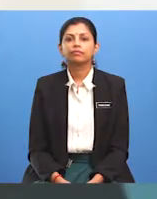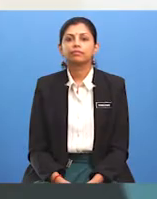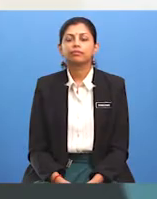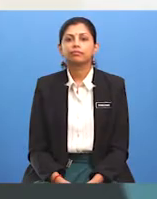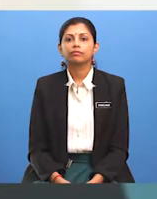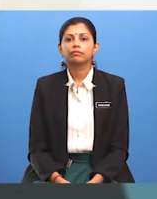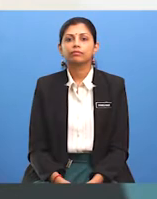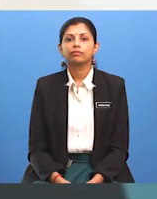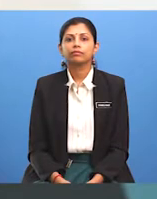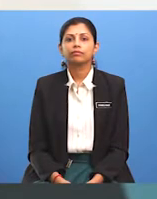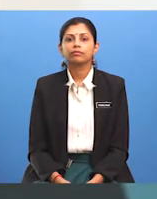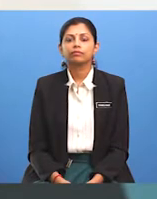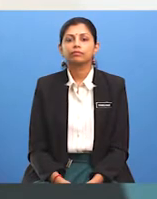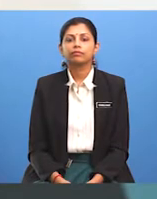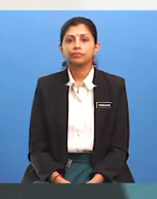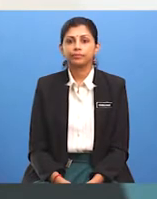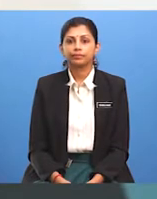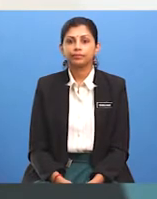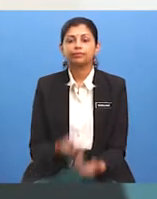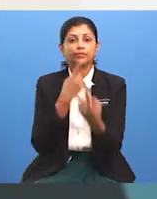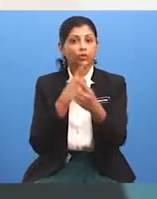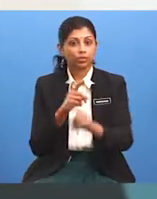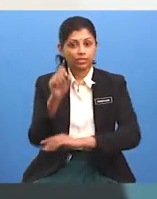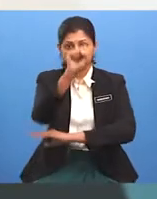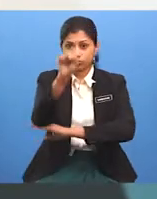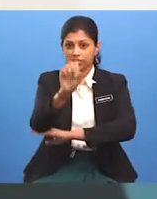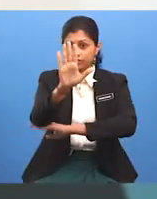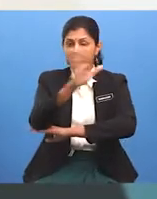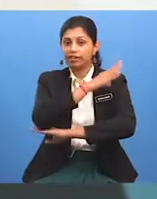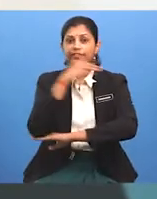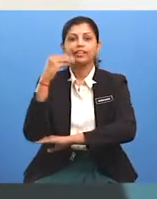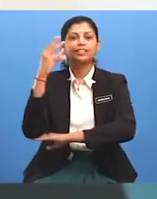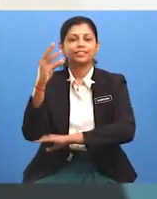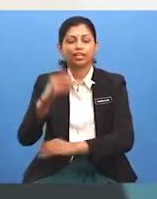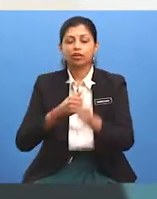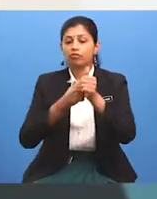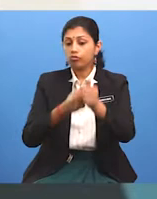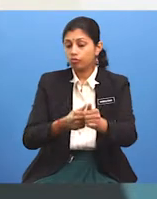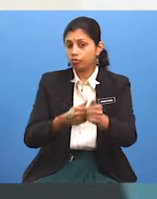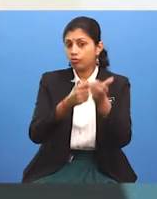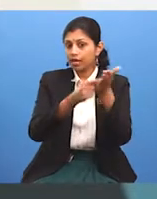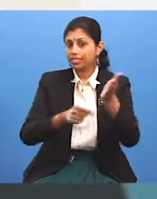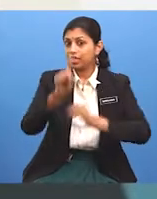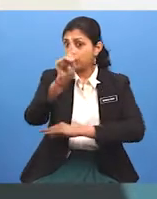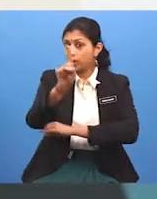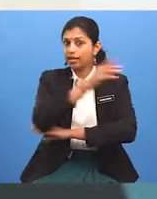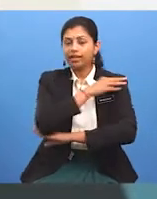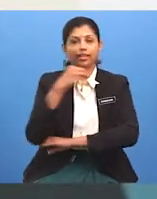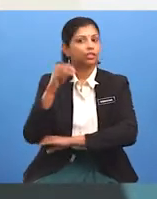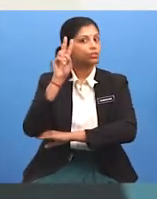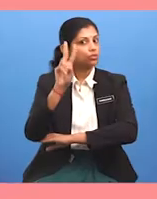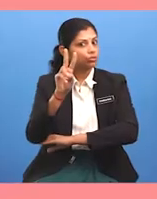Answer questions 5 and 6 based on Articles 1 and Article